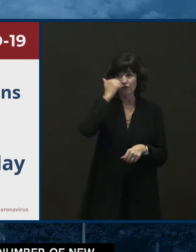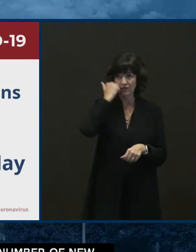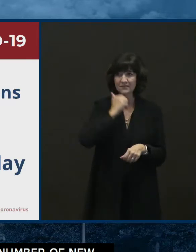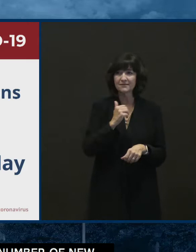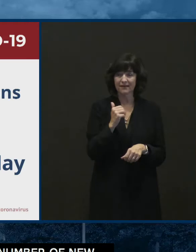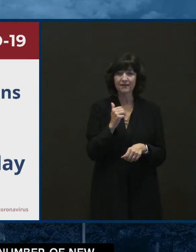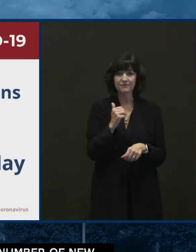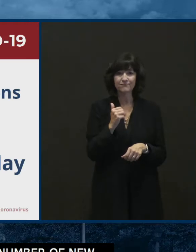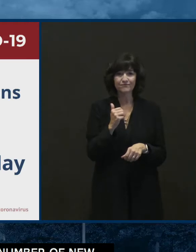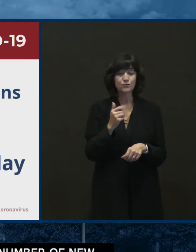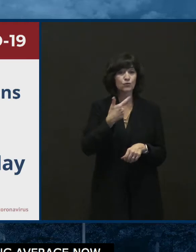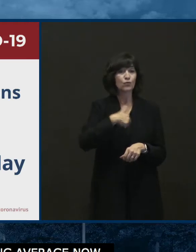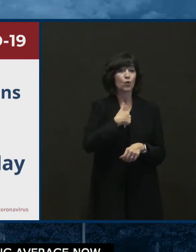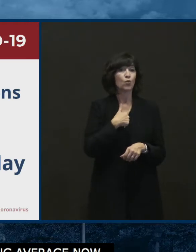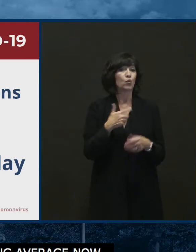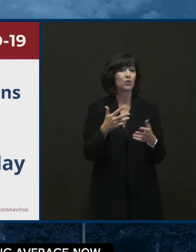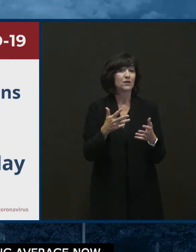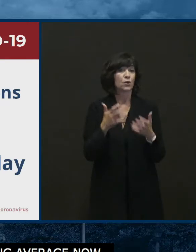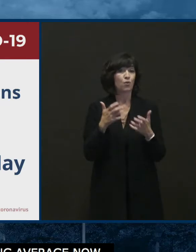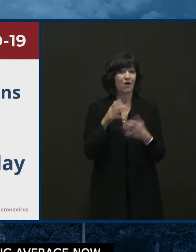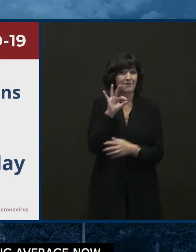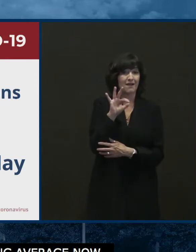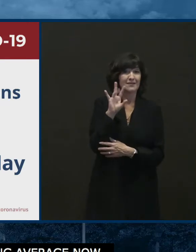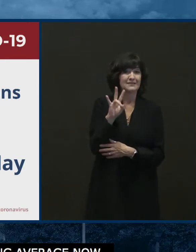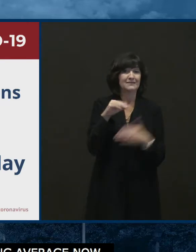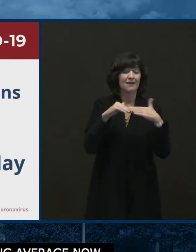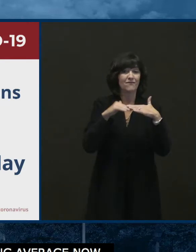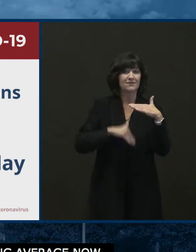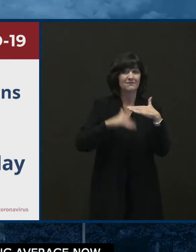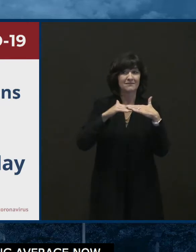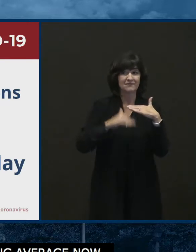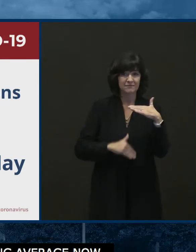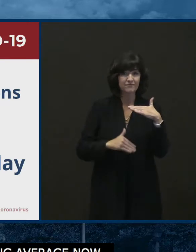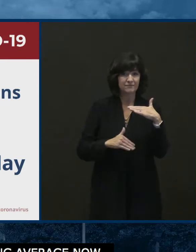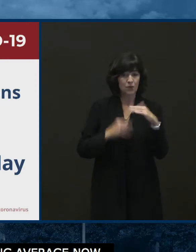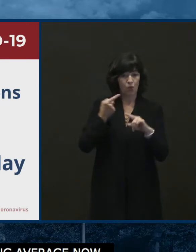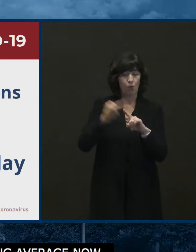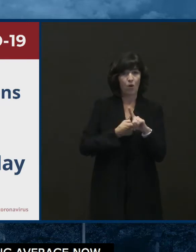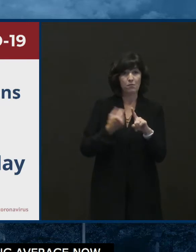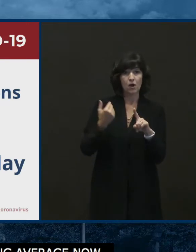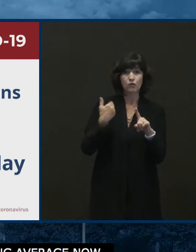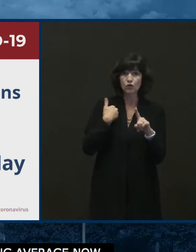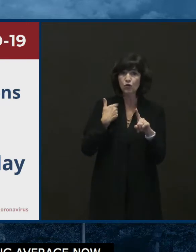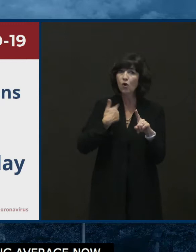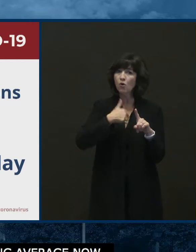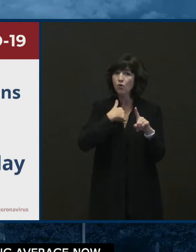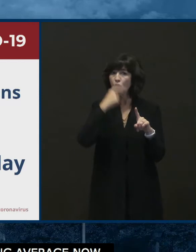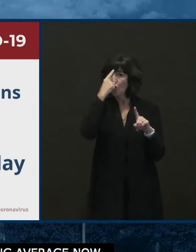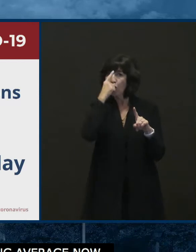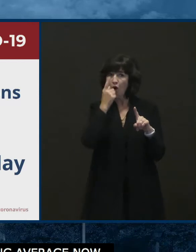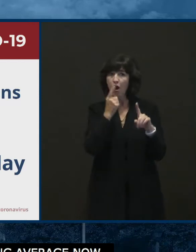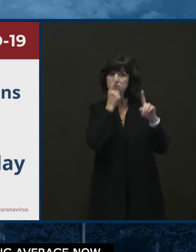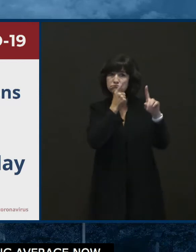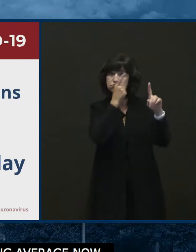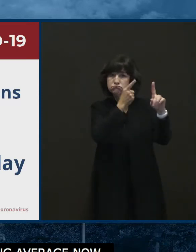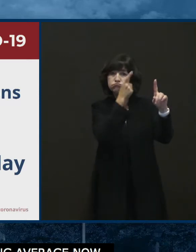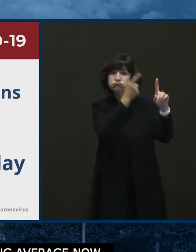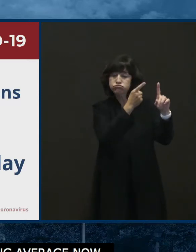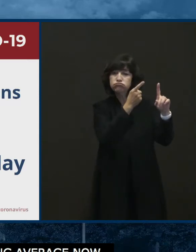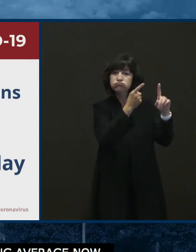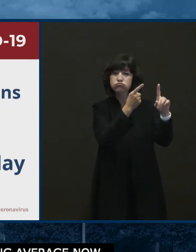off quarantine list was 97 about a month ago, and we were on again, off again, 1 week on, 1 week